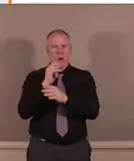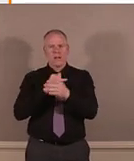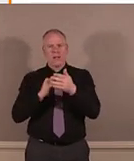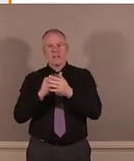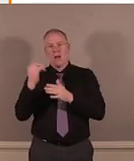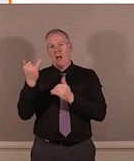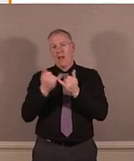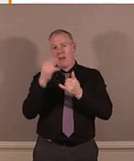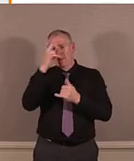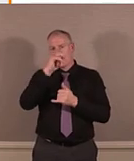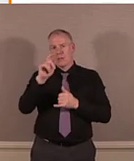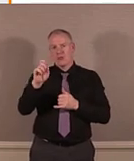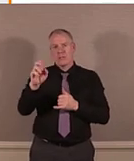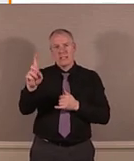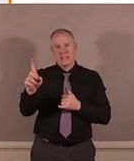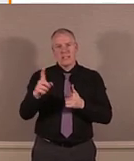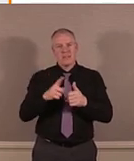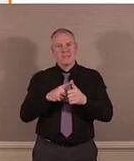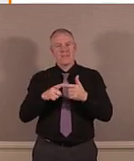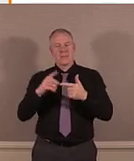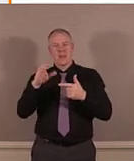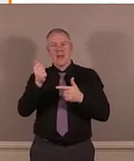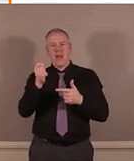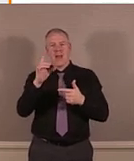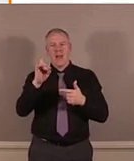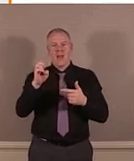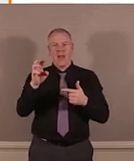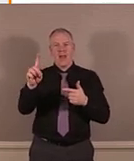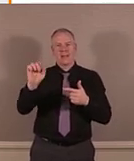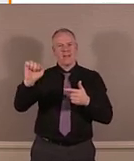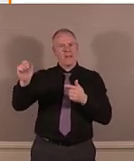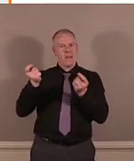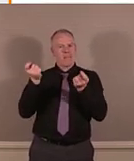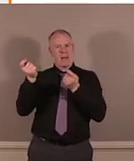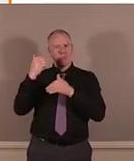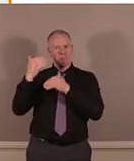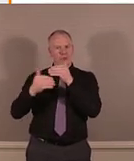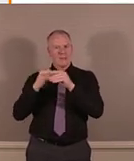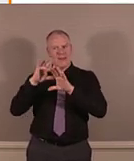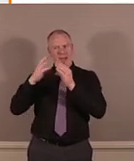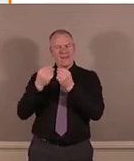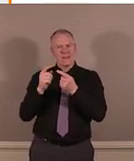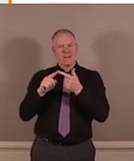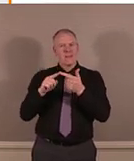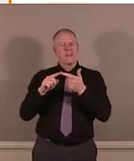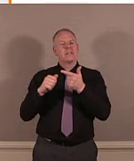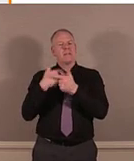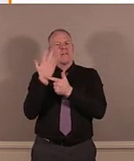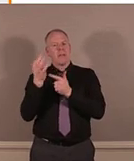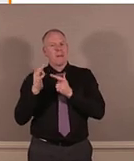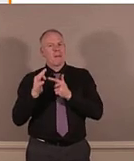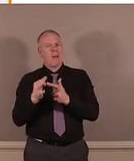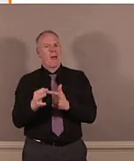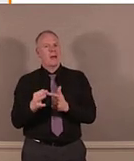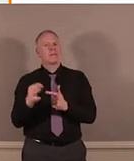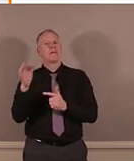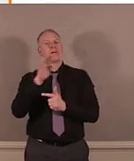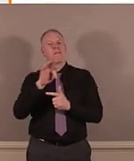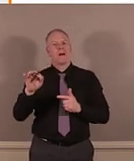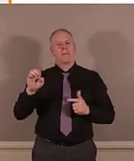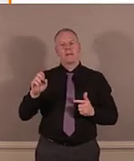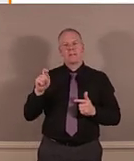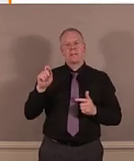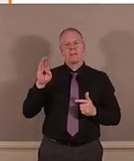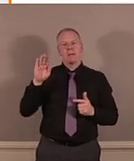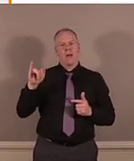as the Trinity College Dublin head, who actually managed the whole process and developed the whole guides on behalf of ETBI